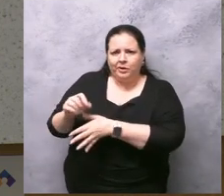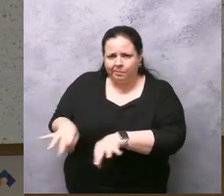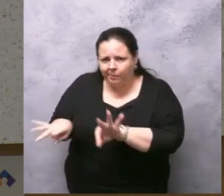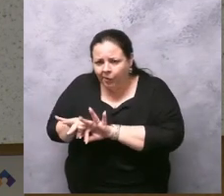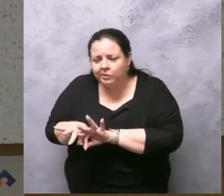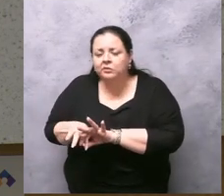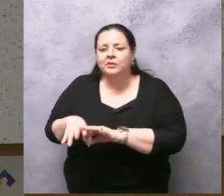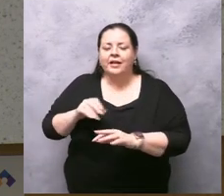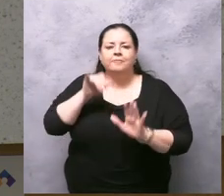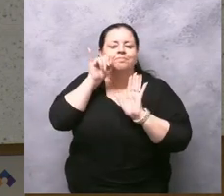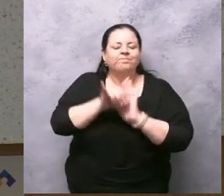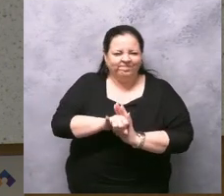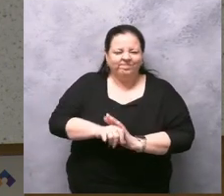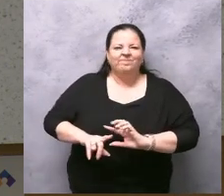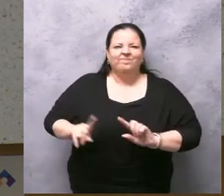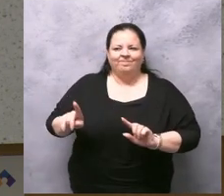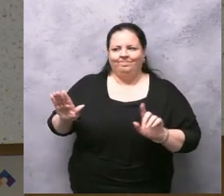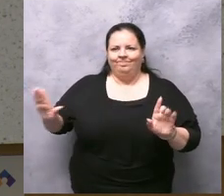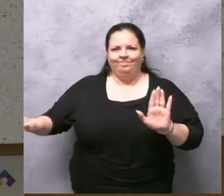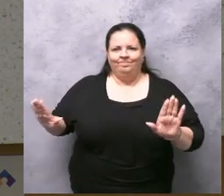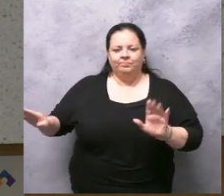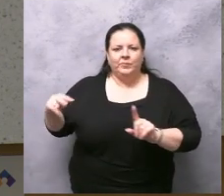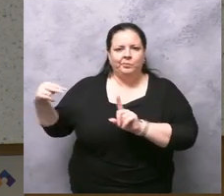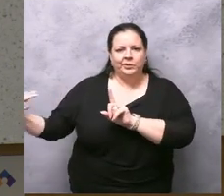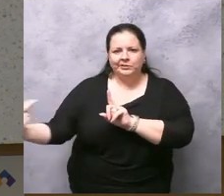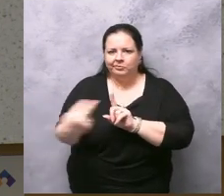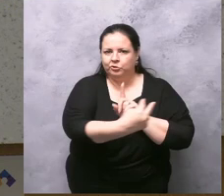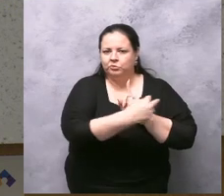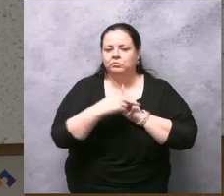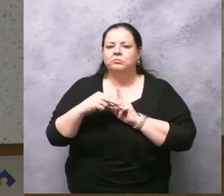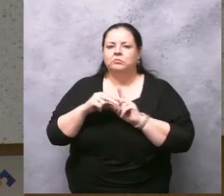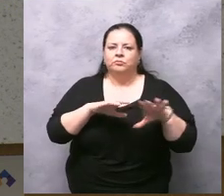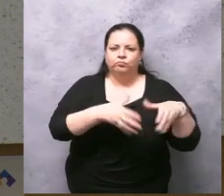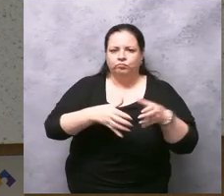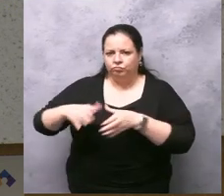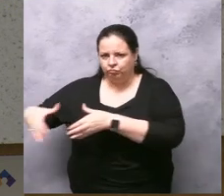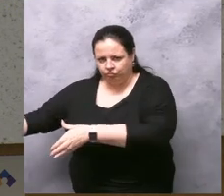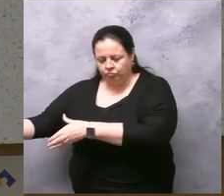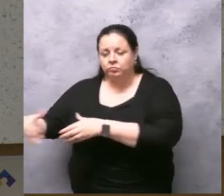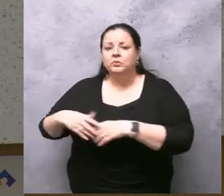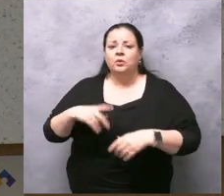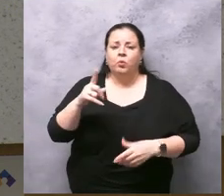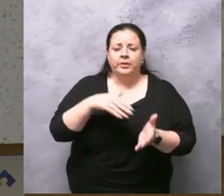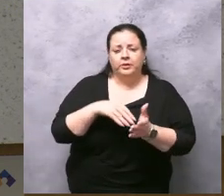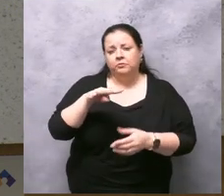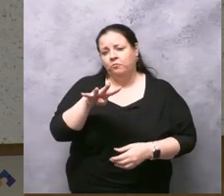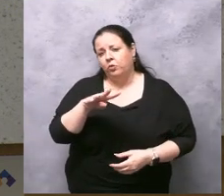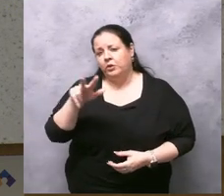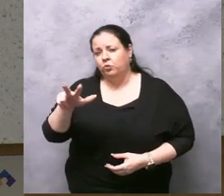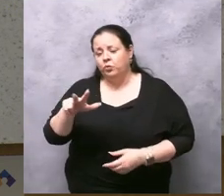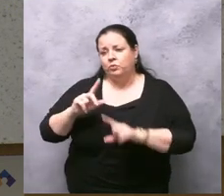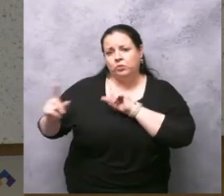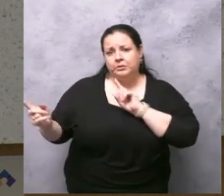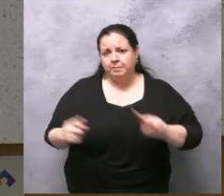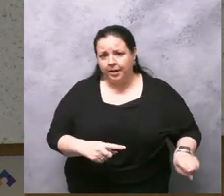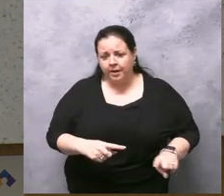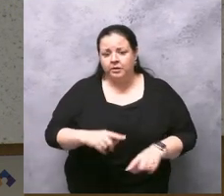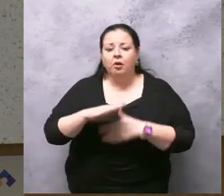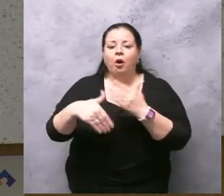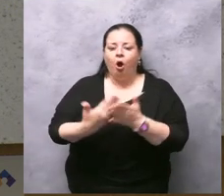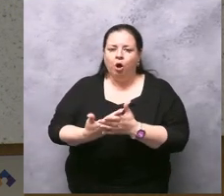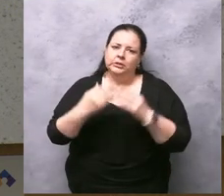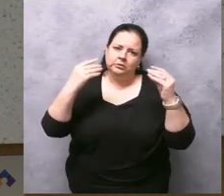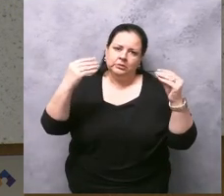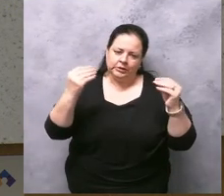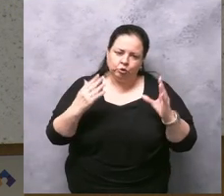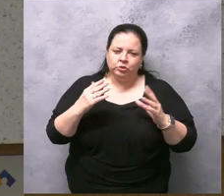and to ID key differences in perception across the and within different instructional groups. We had 1,043 respondents, and they were all instructional